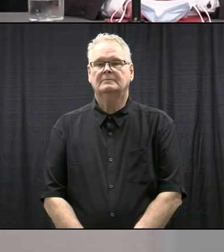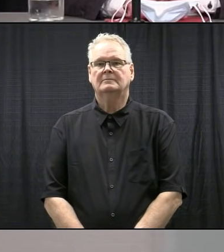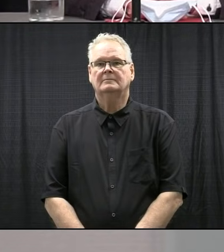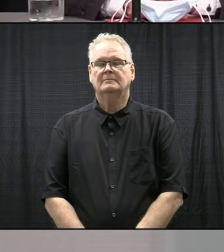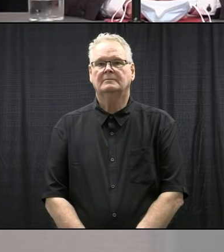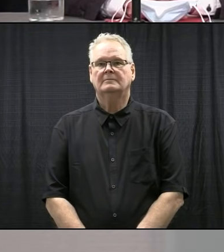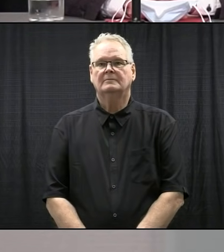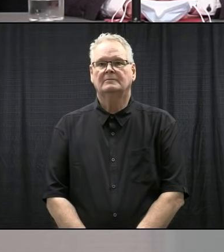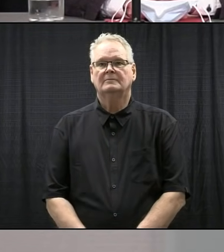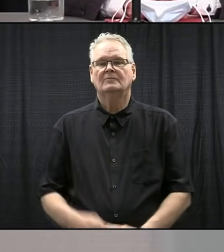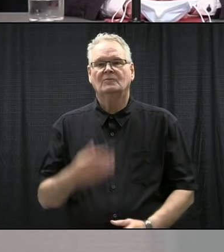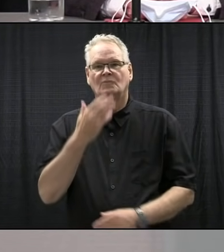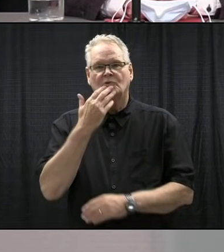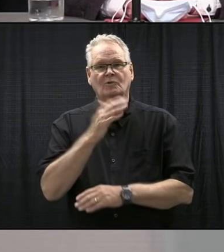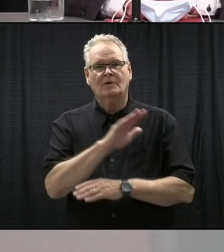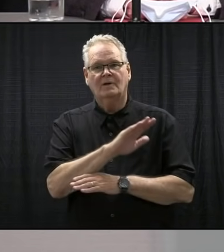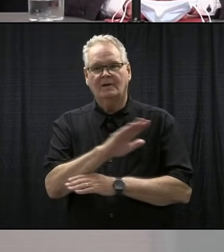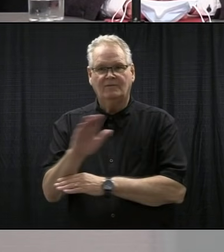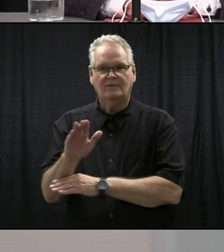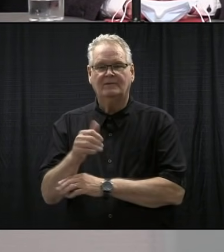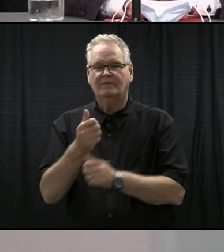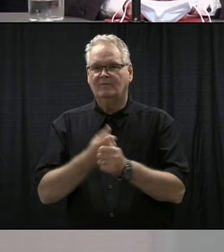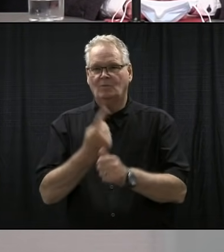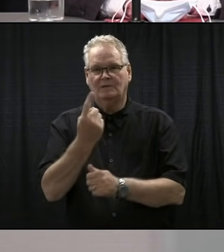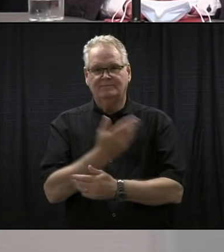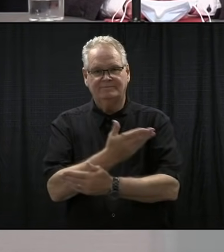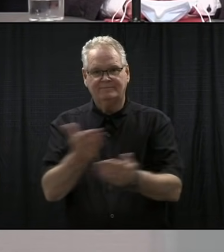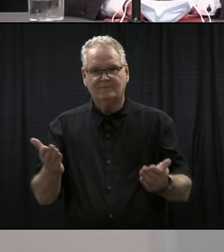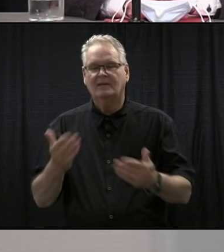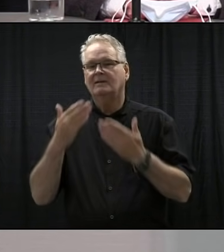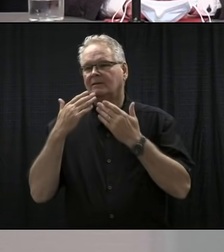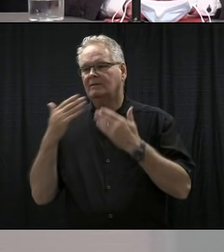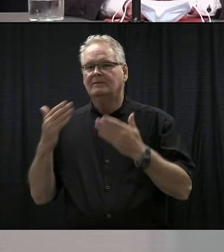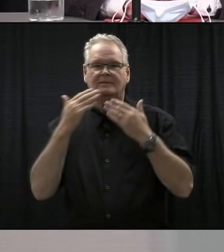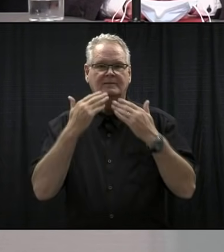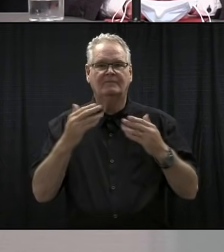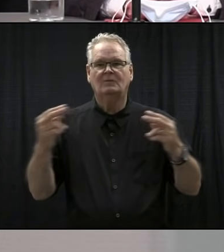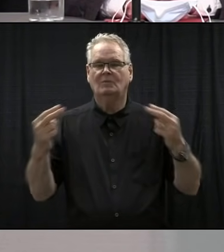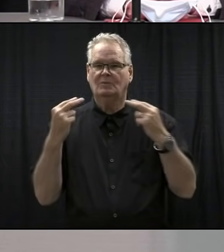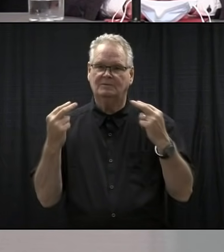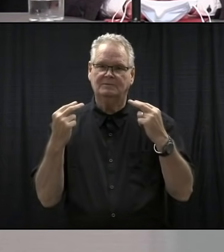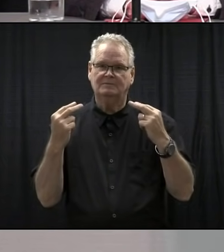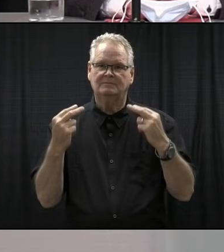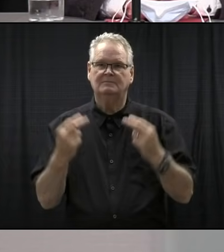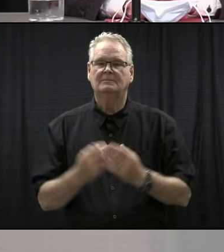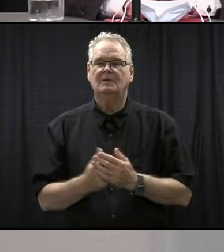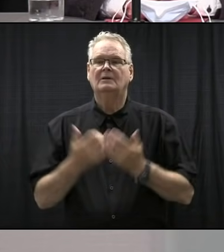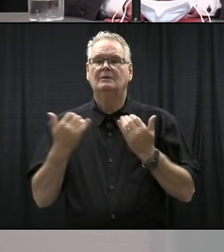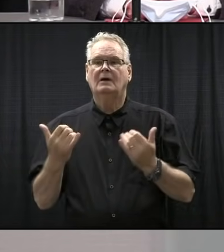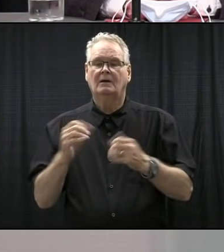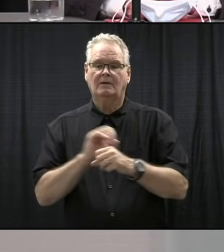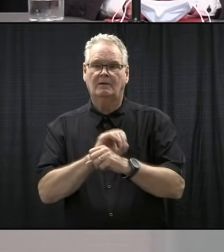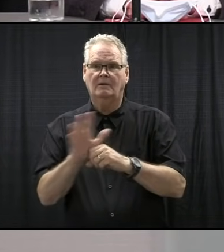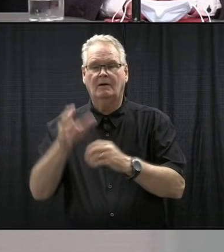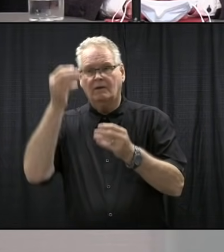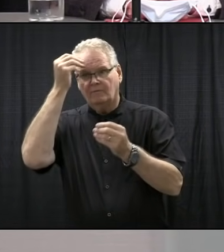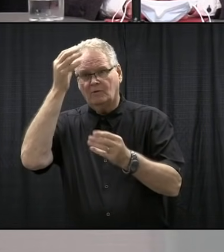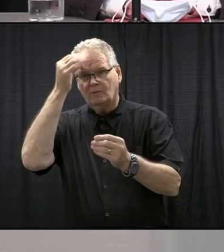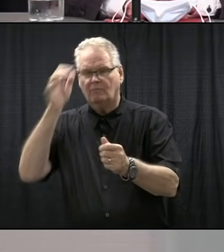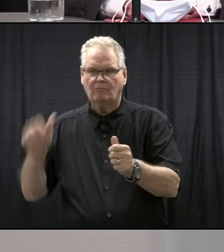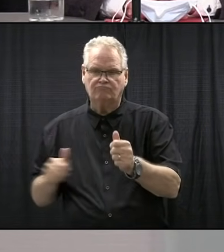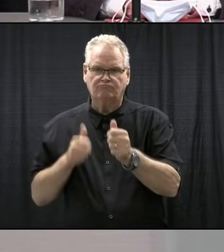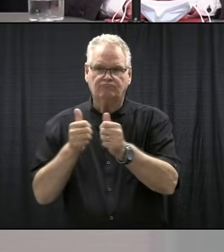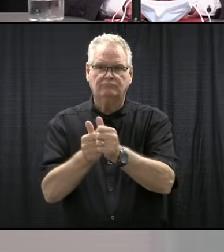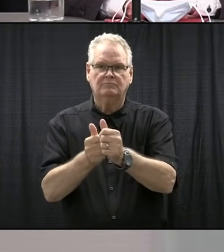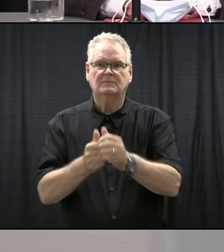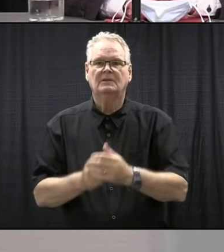Good afternoon, everyone, and thanks for joining us today for our COVID briefing. As usual, I'll pass the floor over to